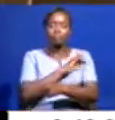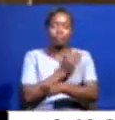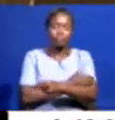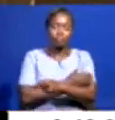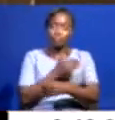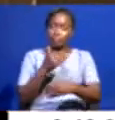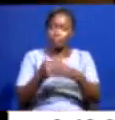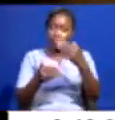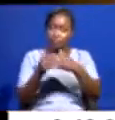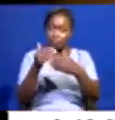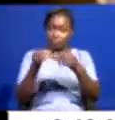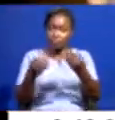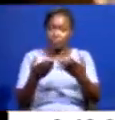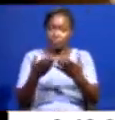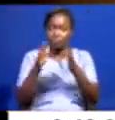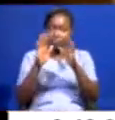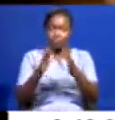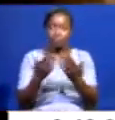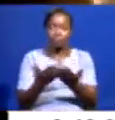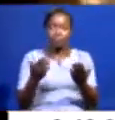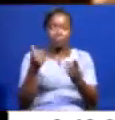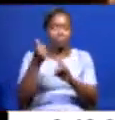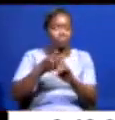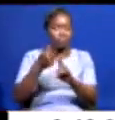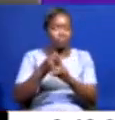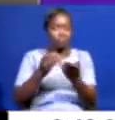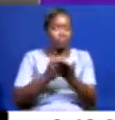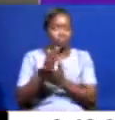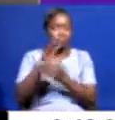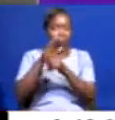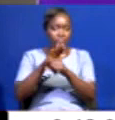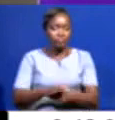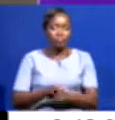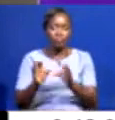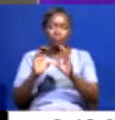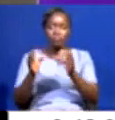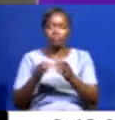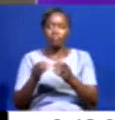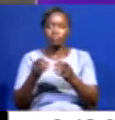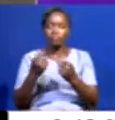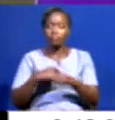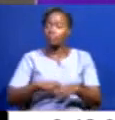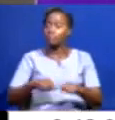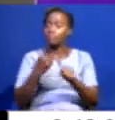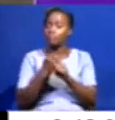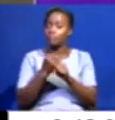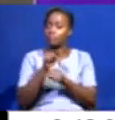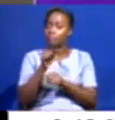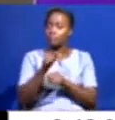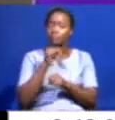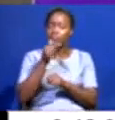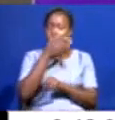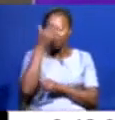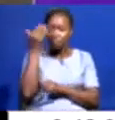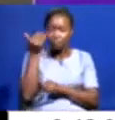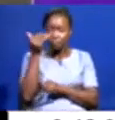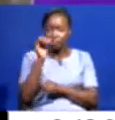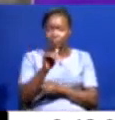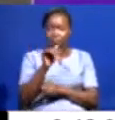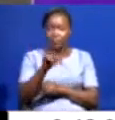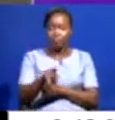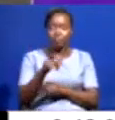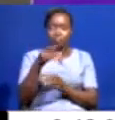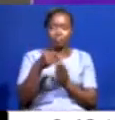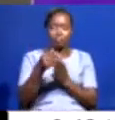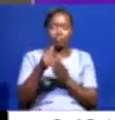them with the necessary tools to advocate for the rights of marginalized communities. However, to be able to do that, we are not forgetting that there need to be